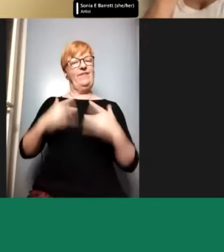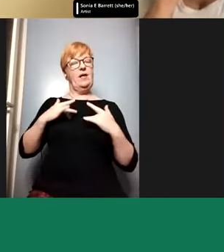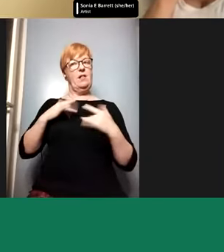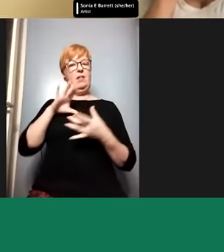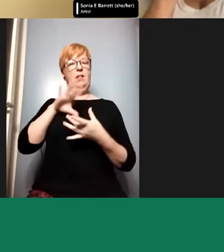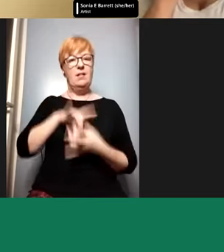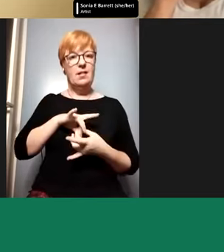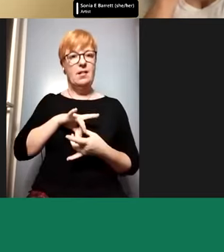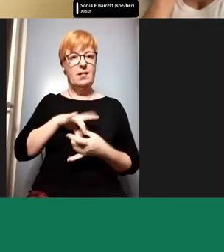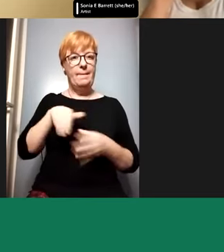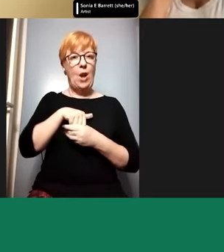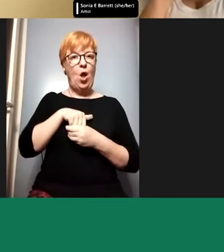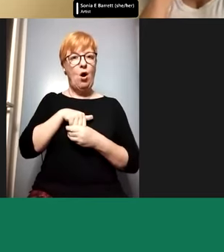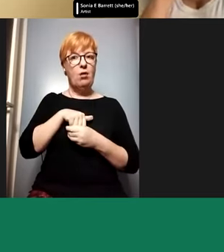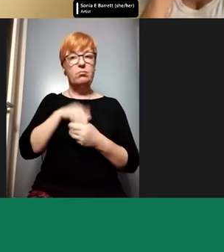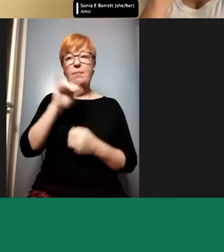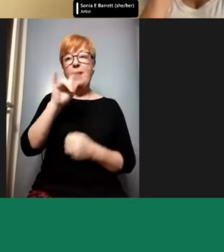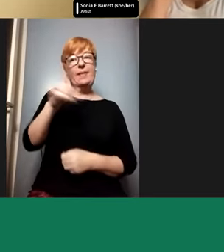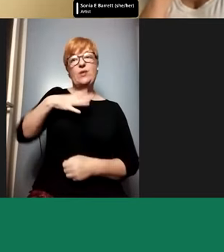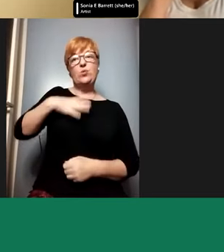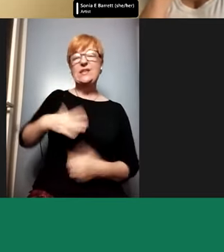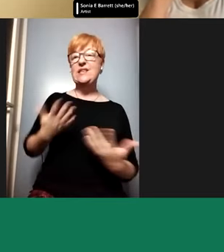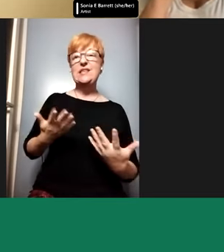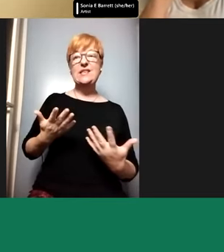maybe that's what he needs, you know.